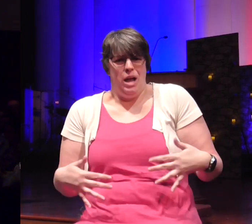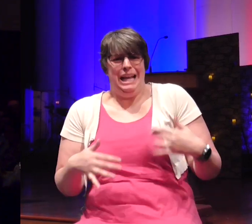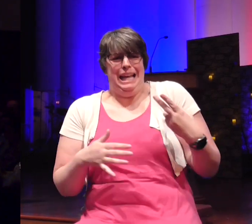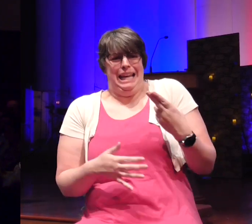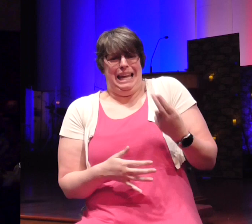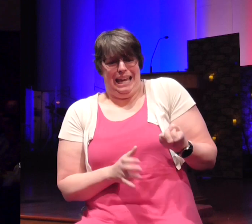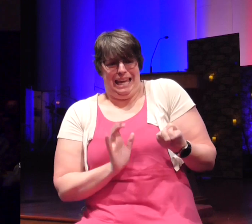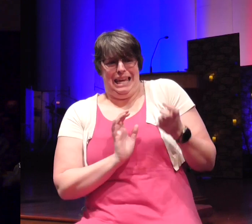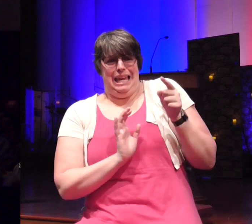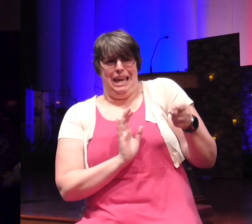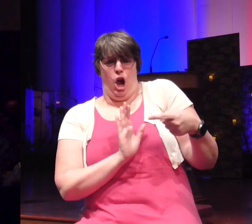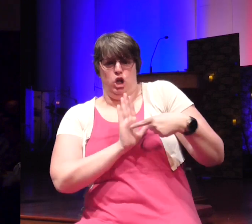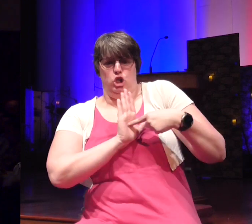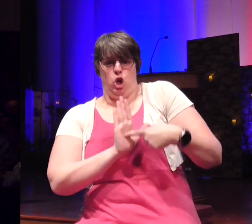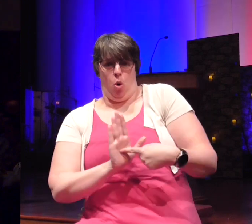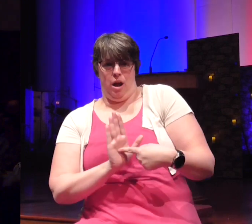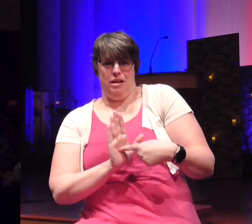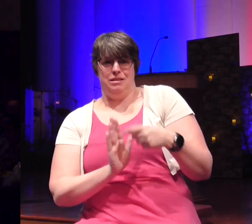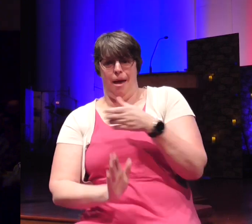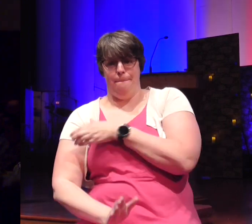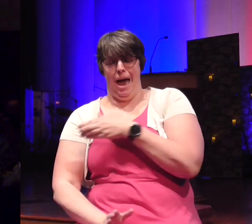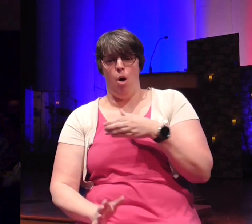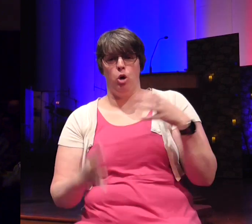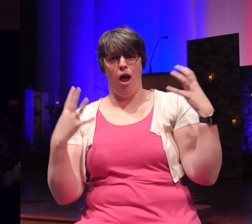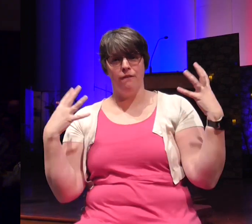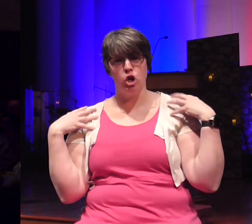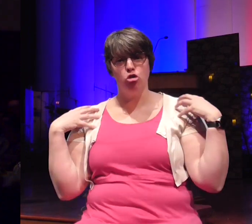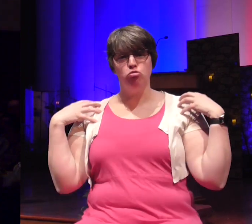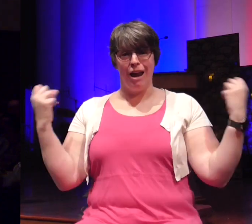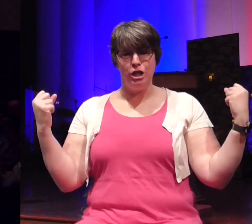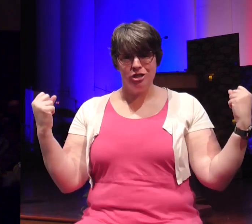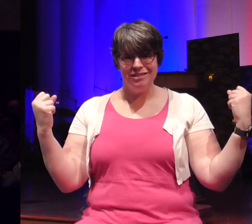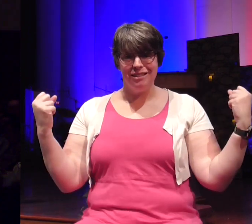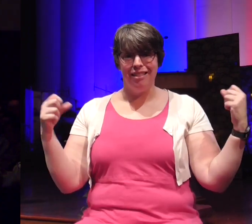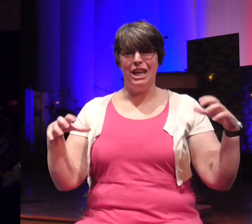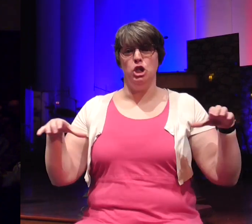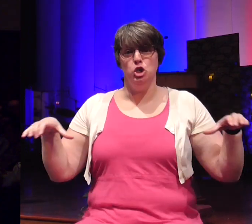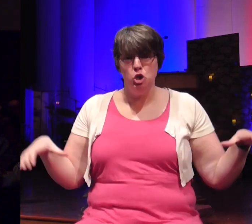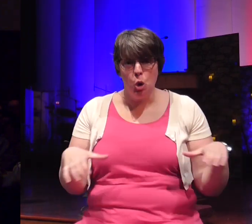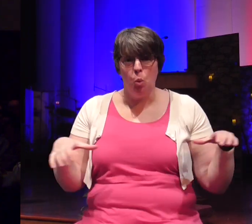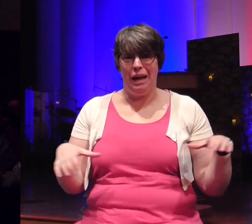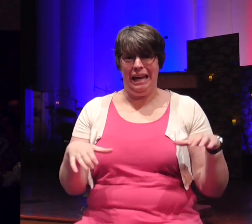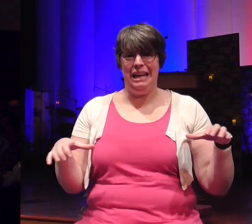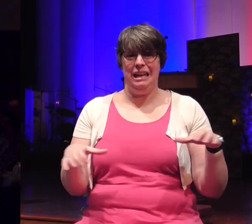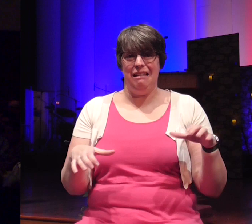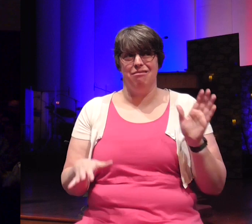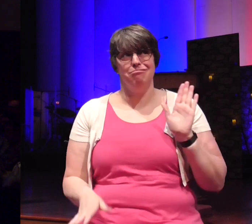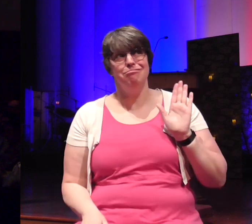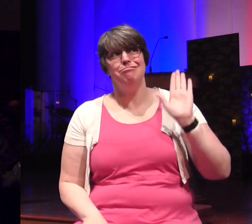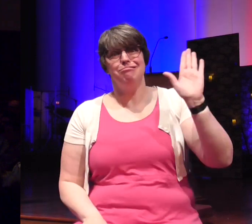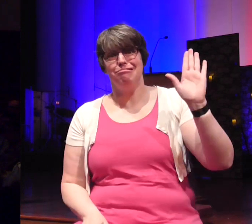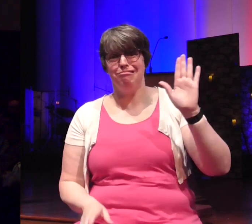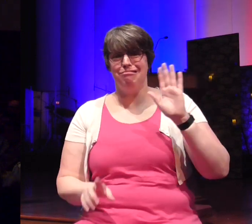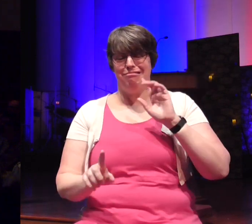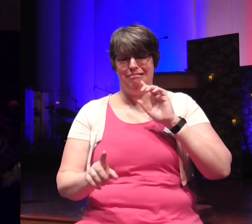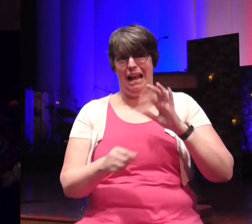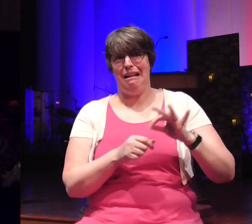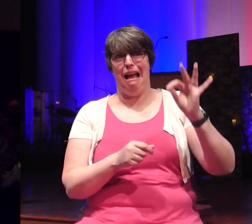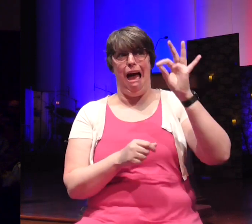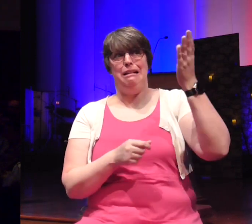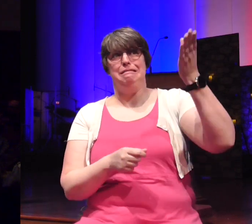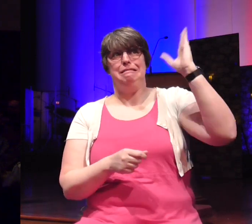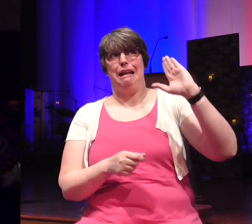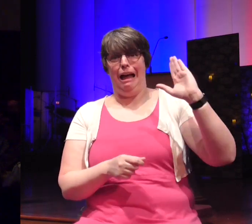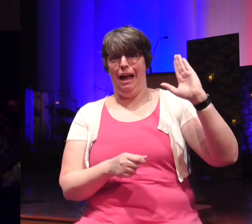us the power of courageously doing the bidding of Spirit, the bidding of love, the bidding of the divine.